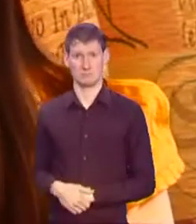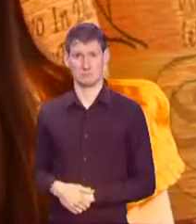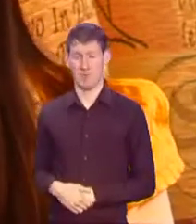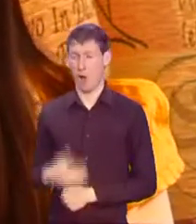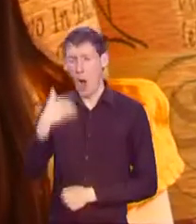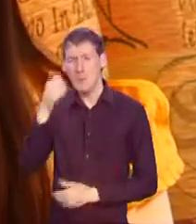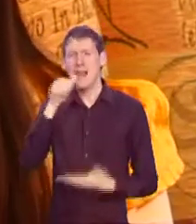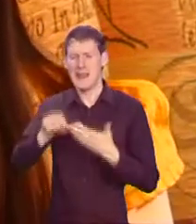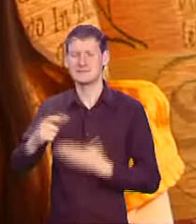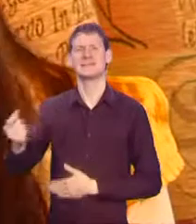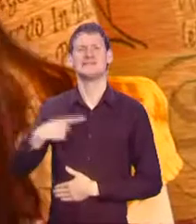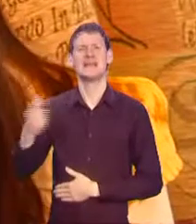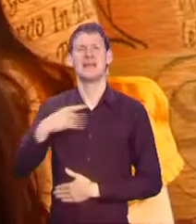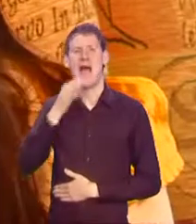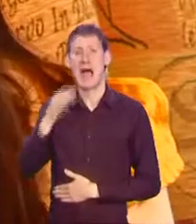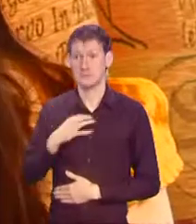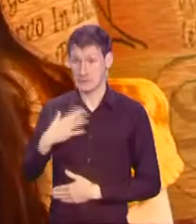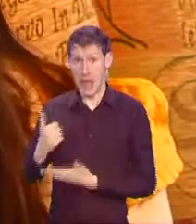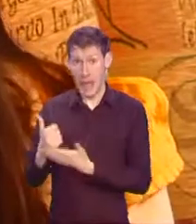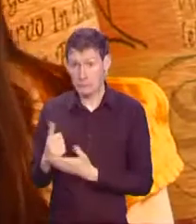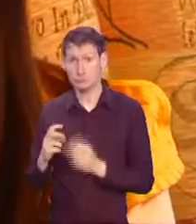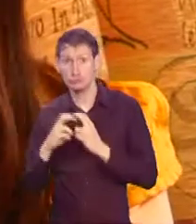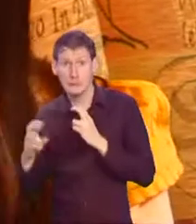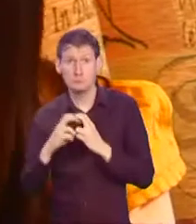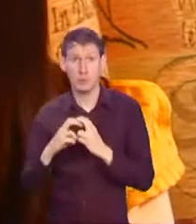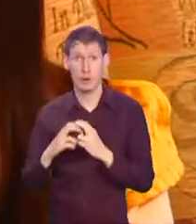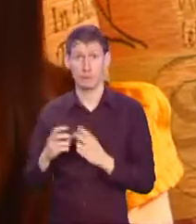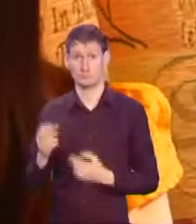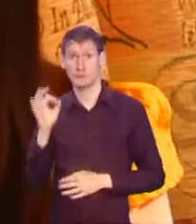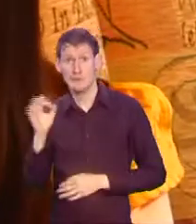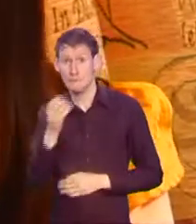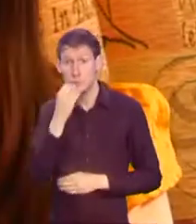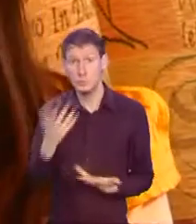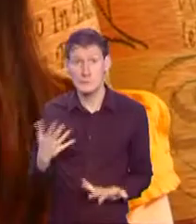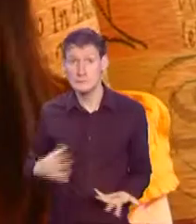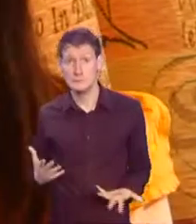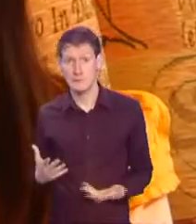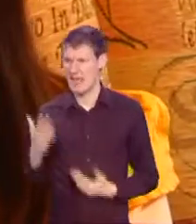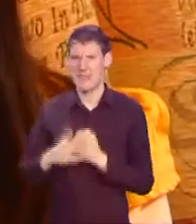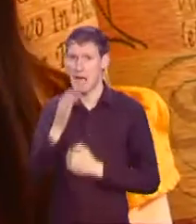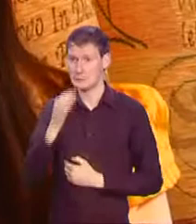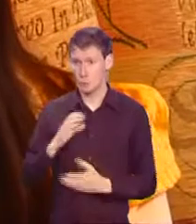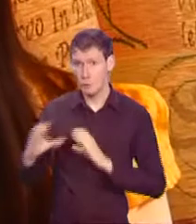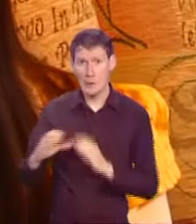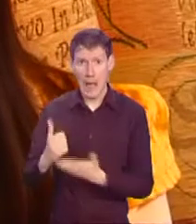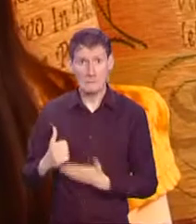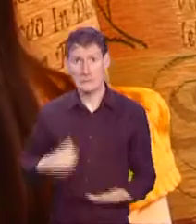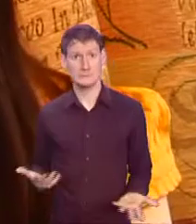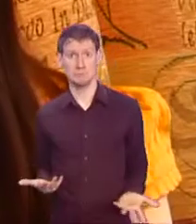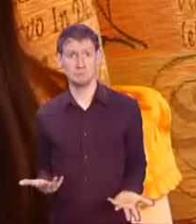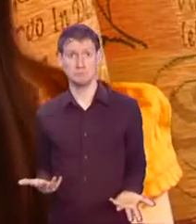Every time we get a letter, they ask, do you need transport? Do you have dietary needs? But never do you have communication